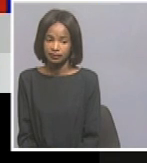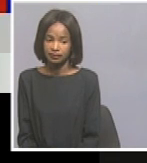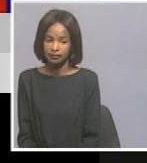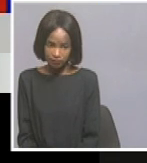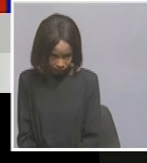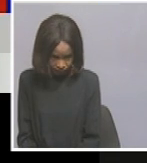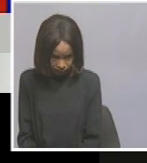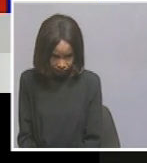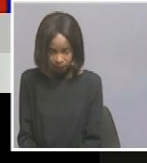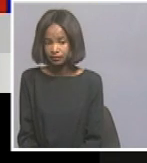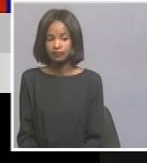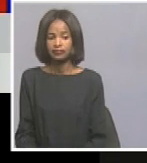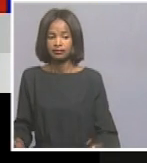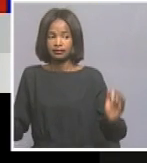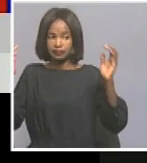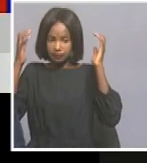I'm not sure.